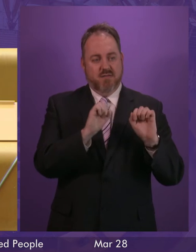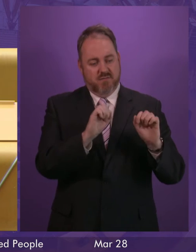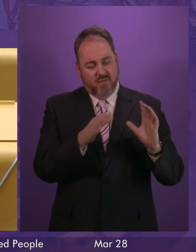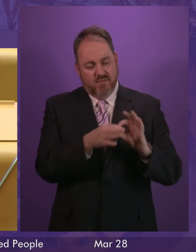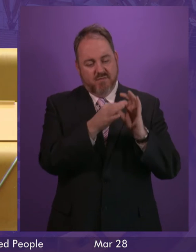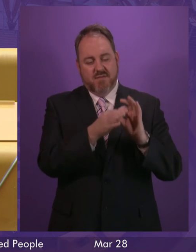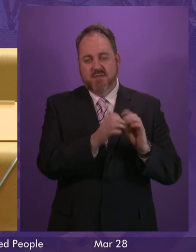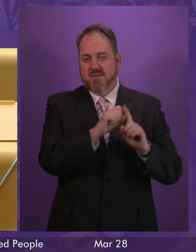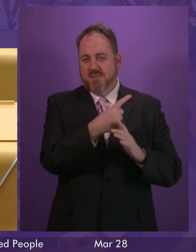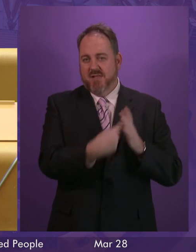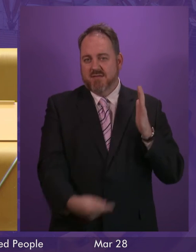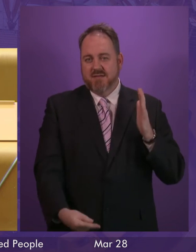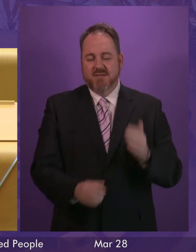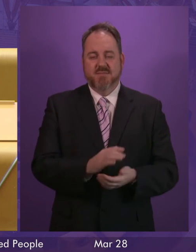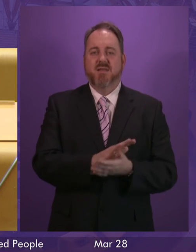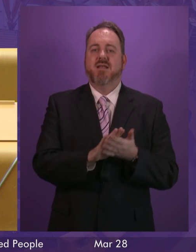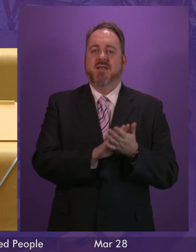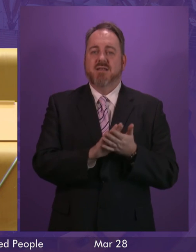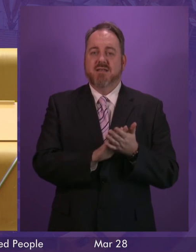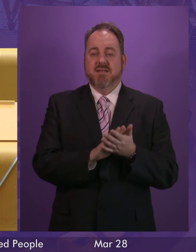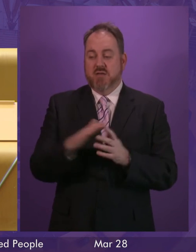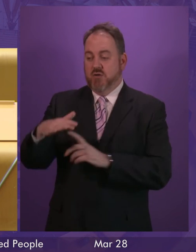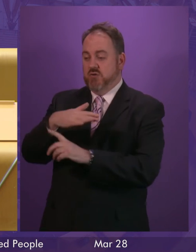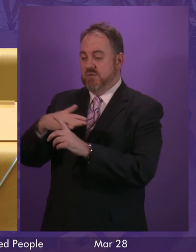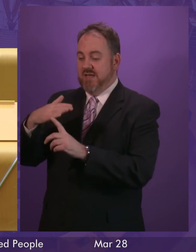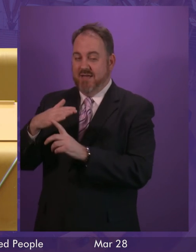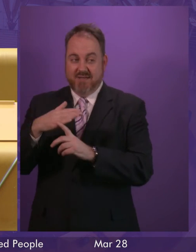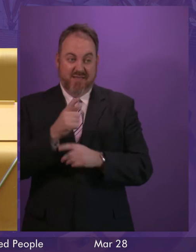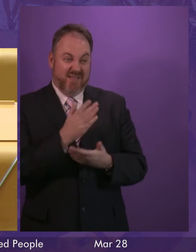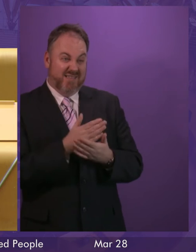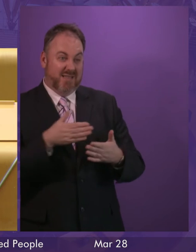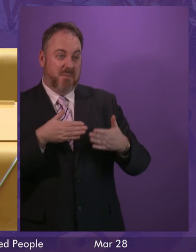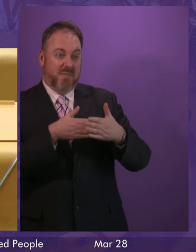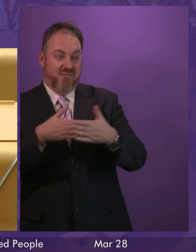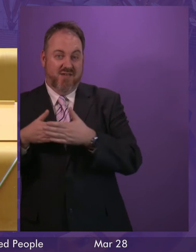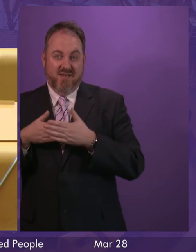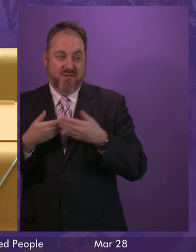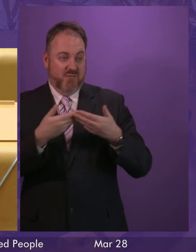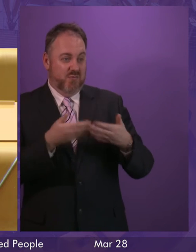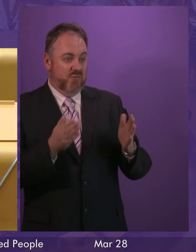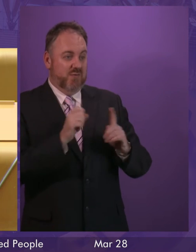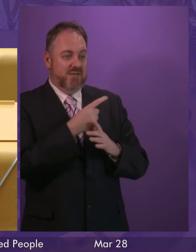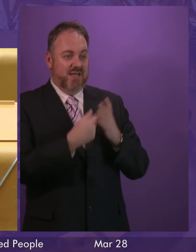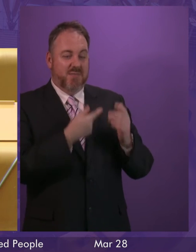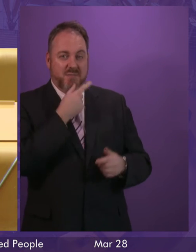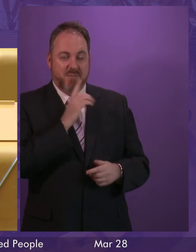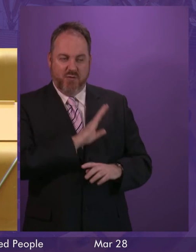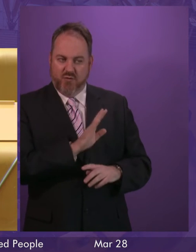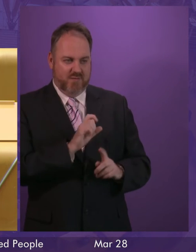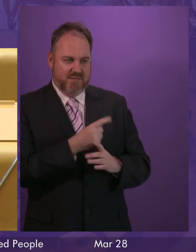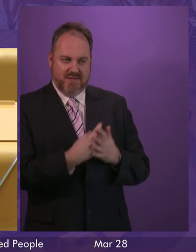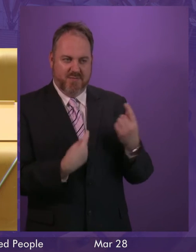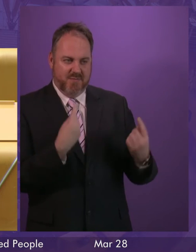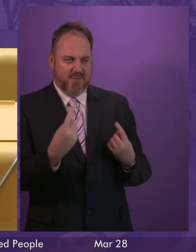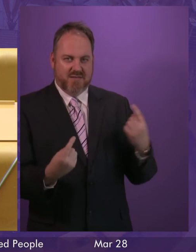that it is a society that disables people and we should act to remove those barriers. But you know, there is a long, long way to go.